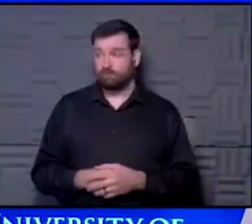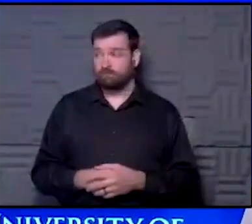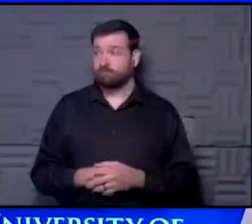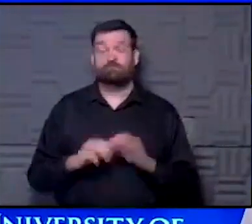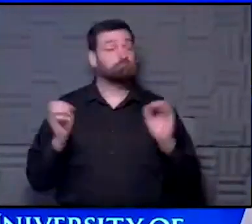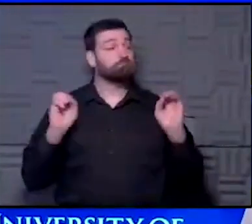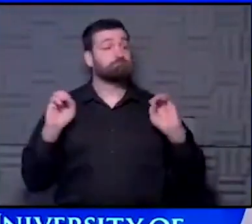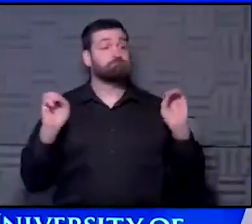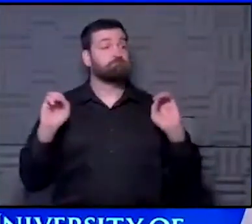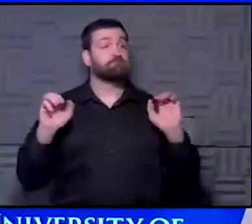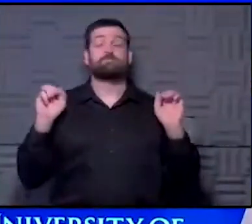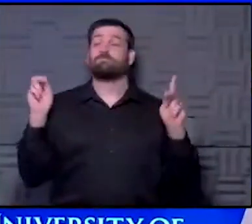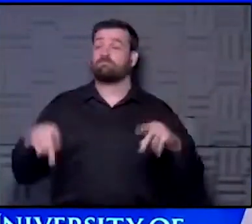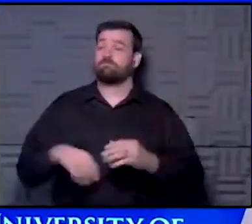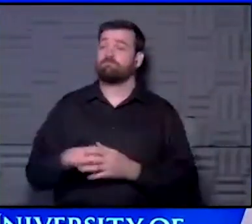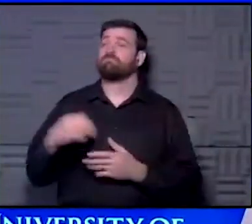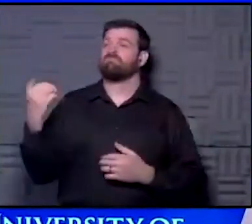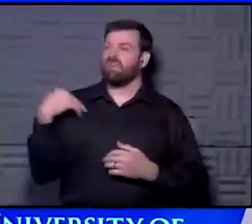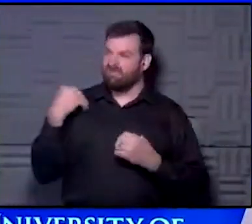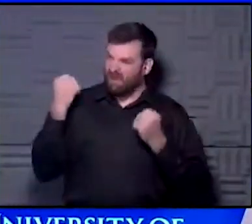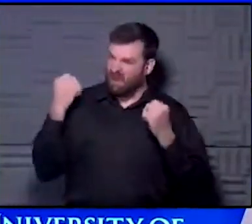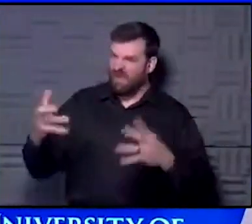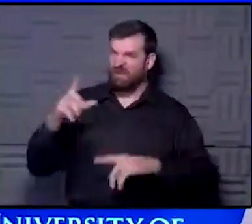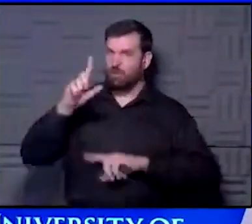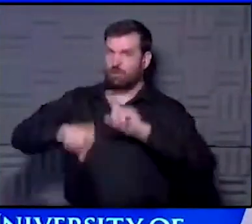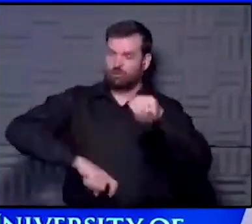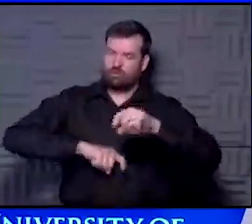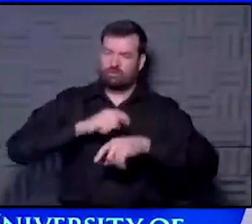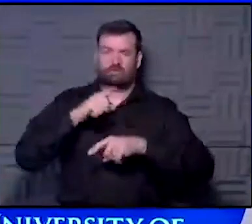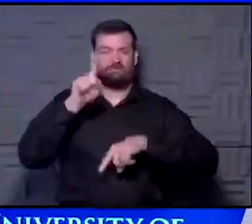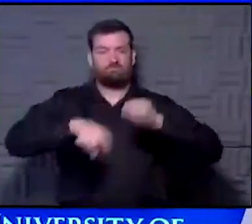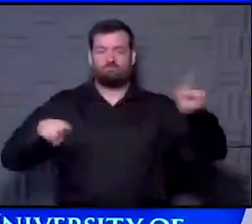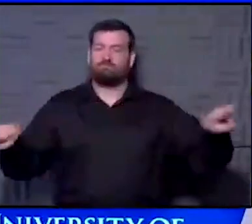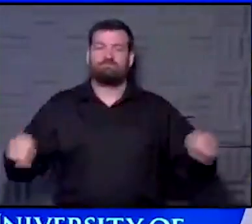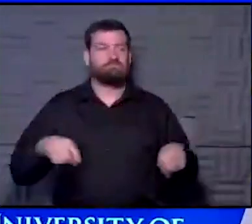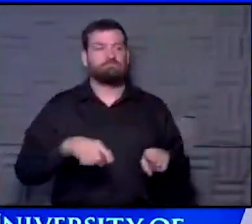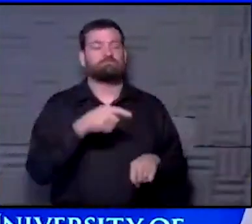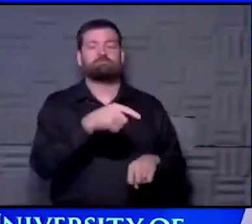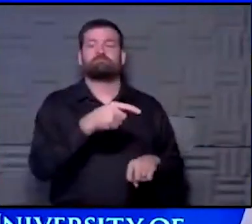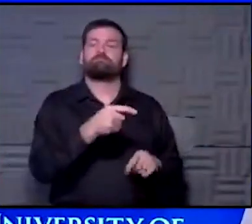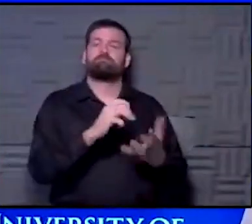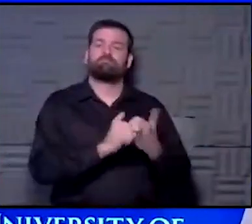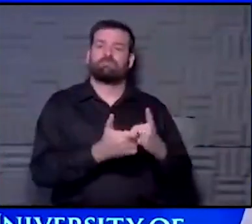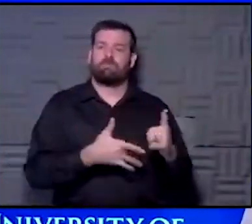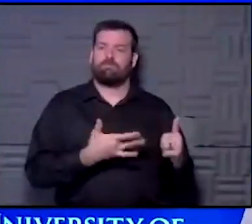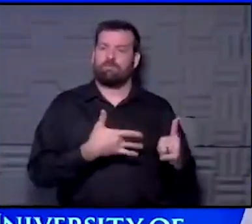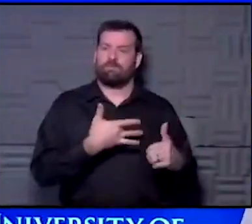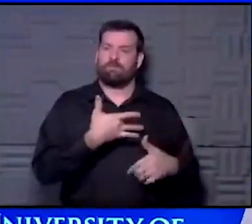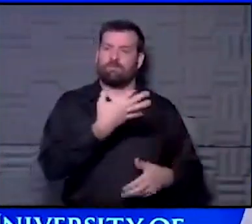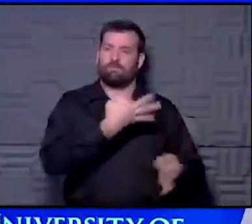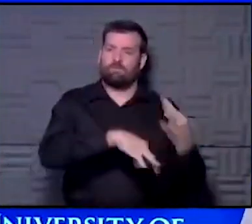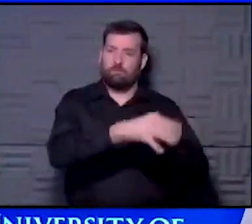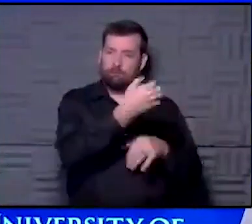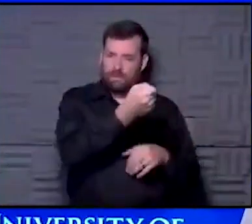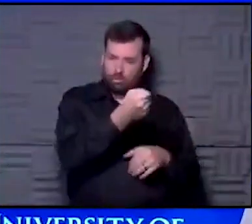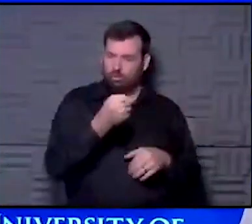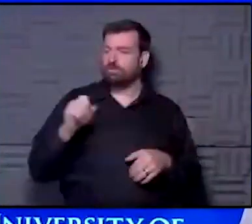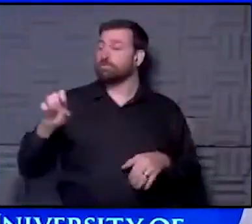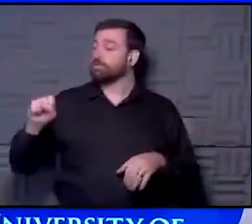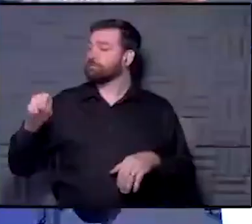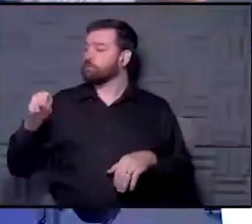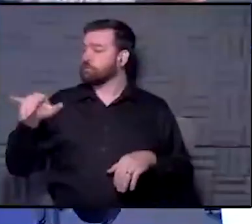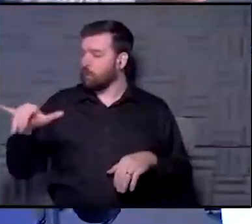None, all right. All right, we got a lot of questions, and they're kind of all over the board. Guy wants to know, how do you feel about replacing milk with soy or almond